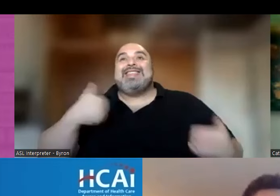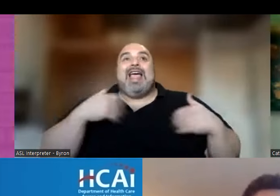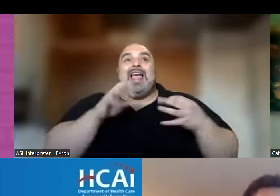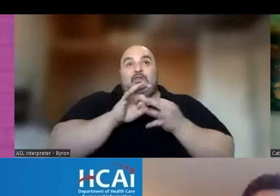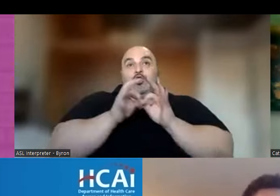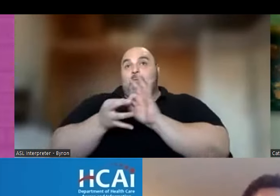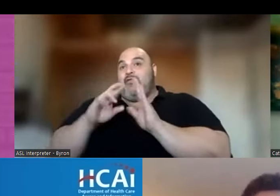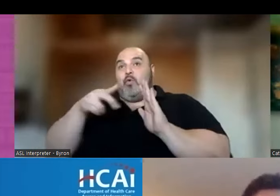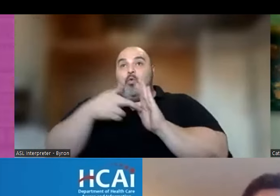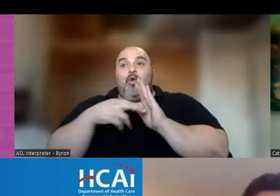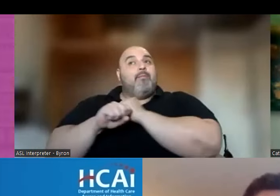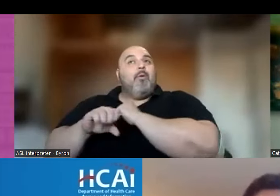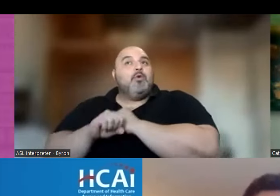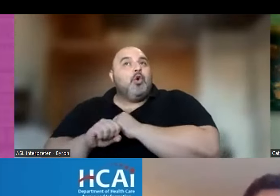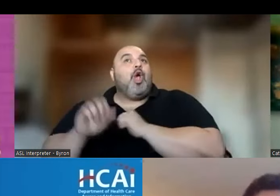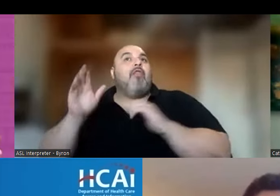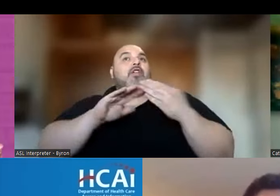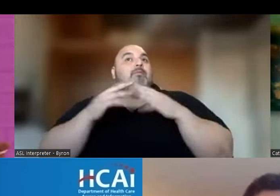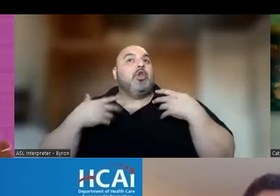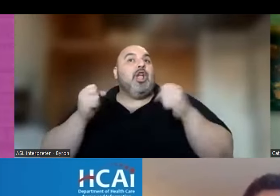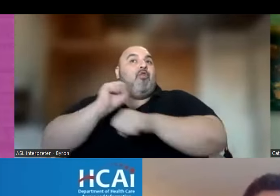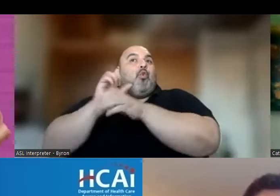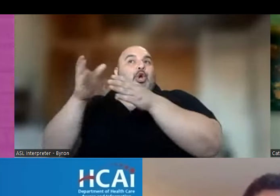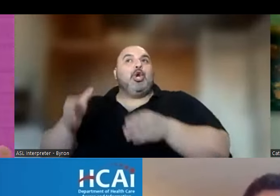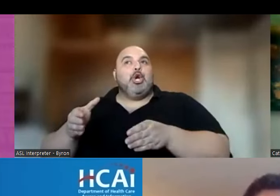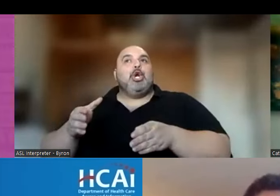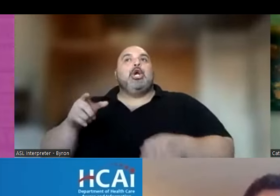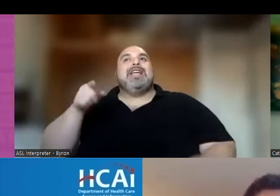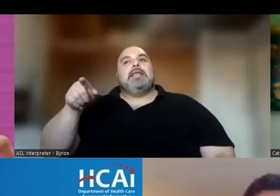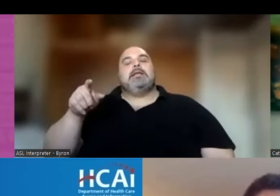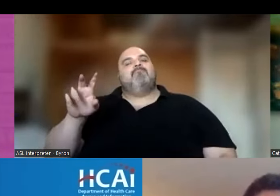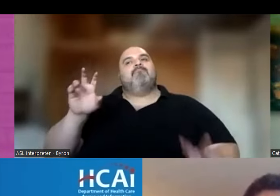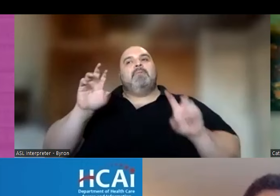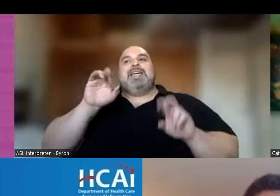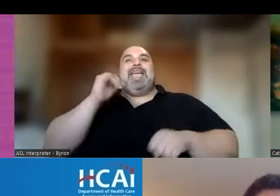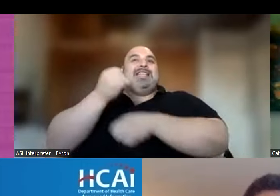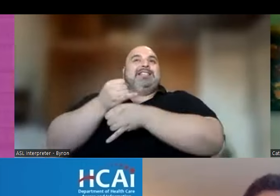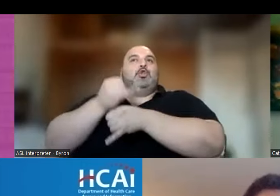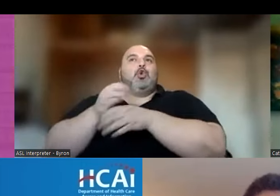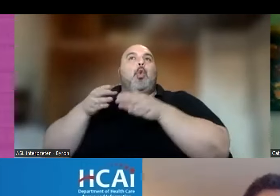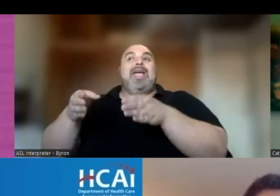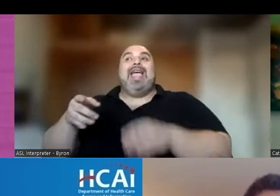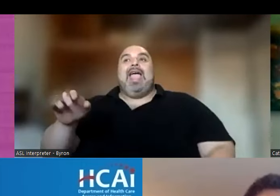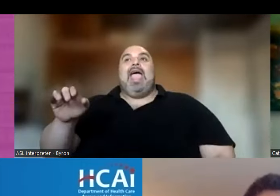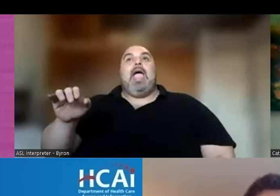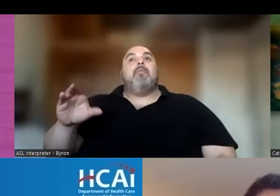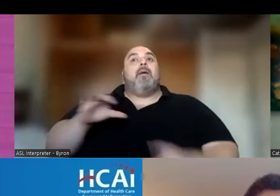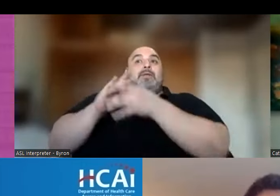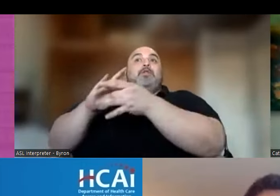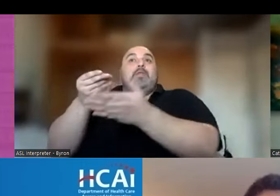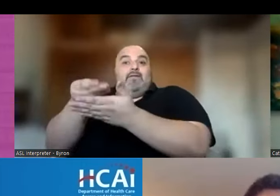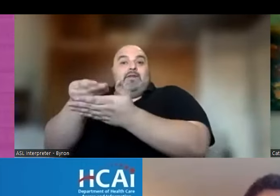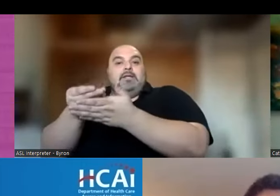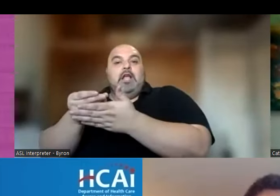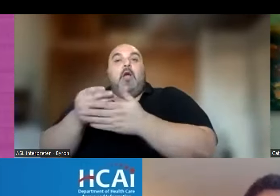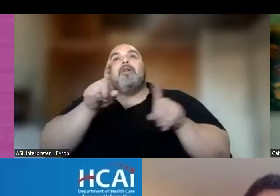role of the promotor and the community health worker in an institutional way and want the funding that goes with it. And there's